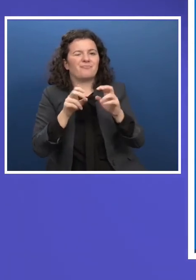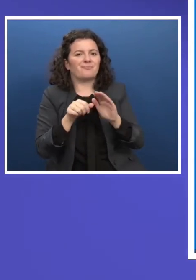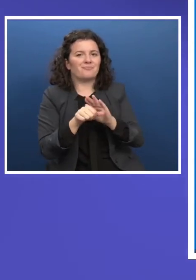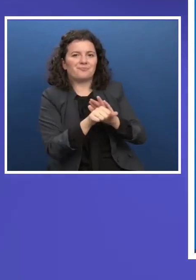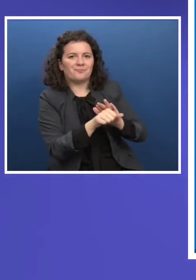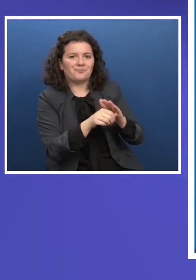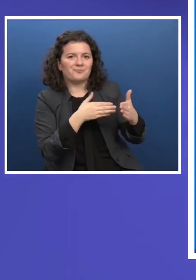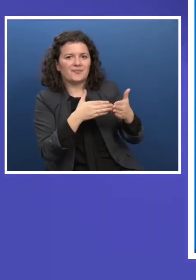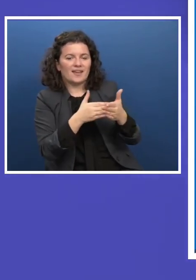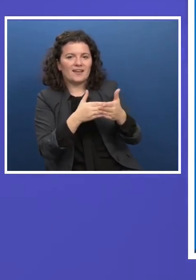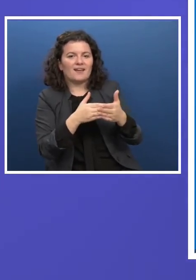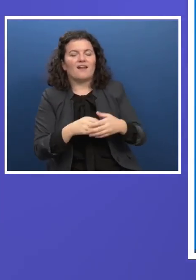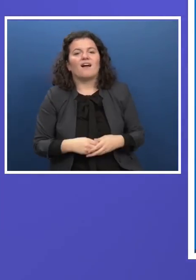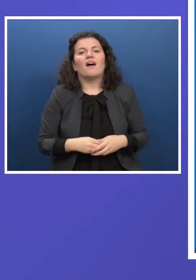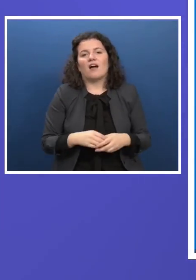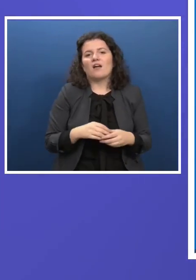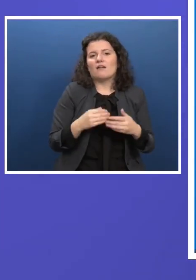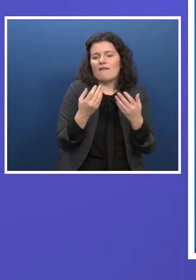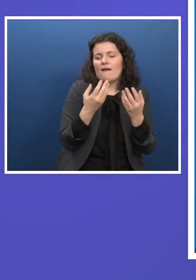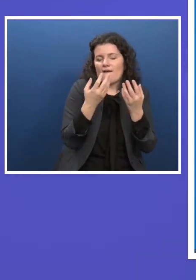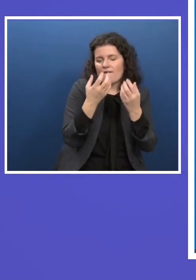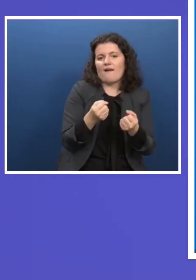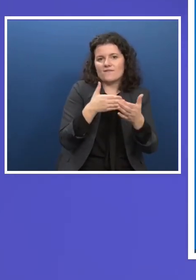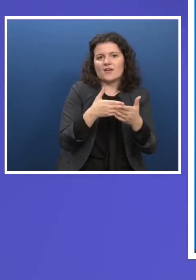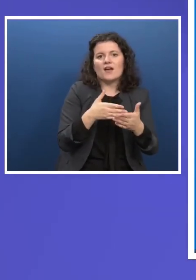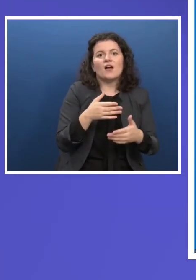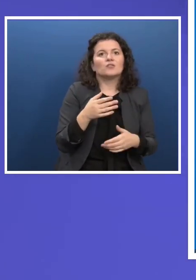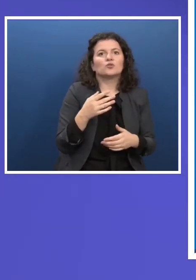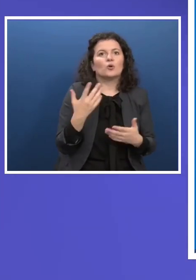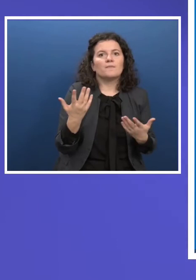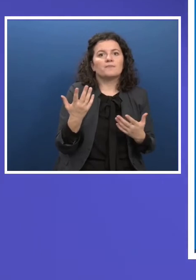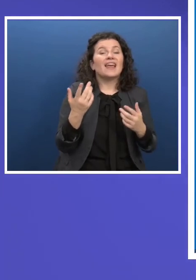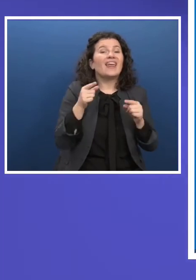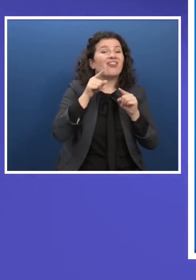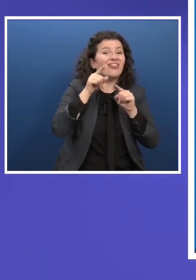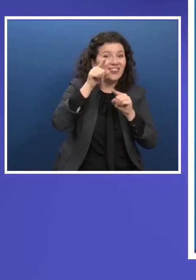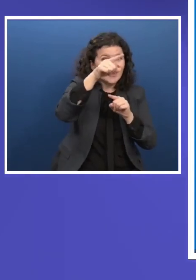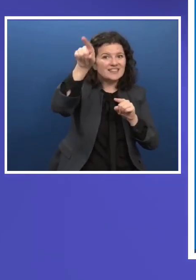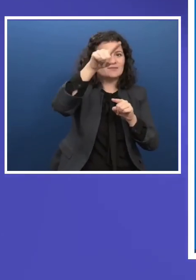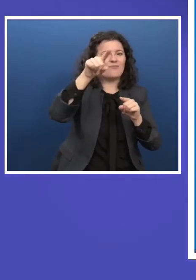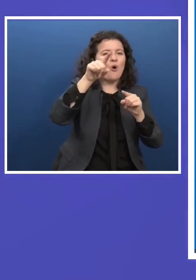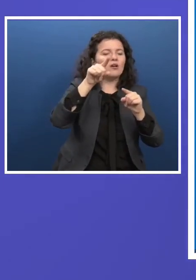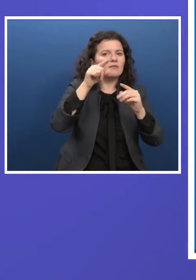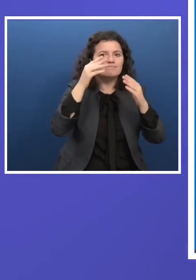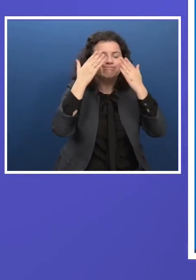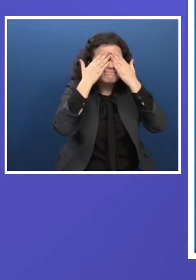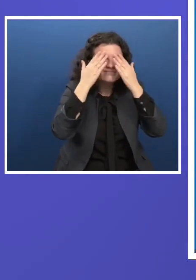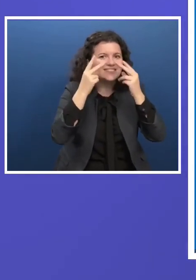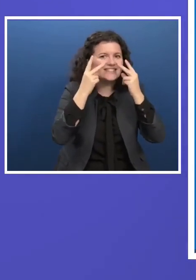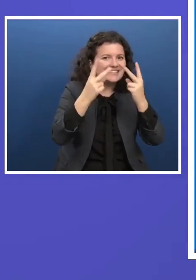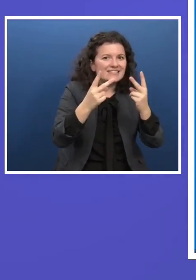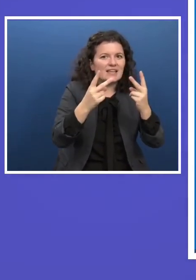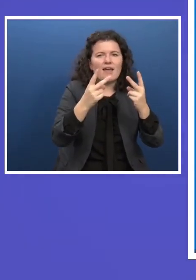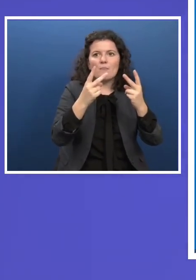issue, and therefore less obvious to bring on the table to analyze and